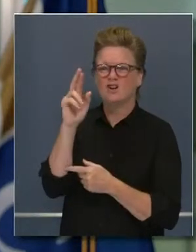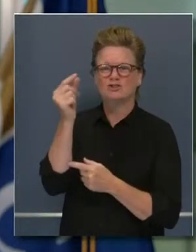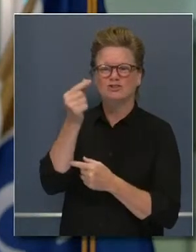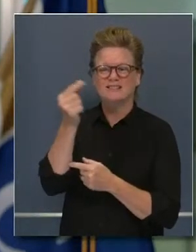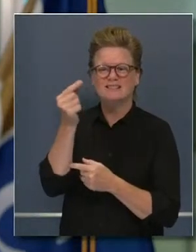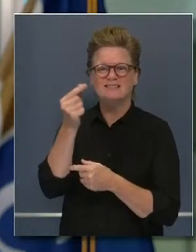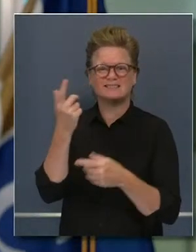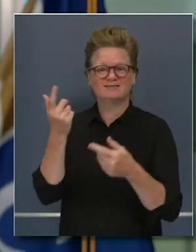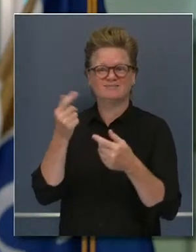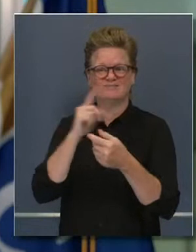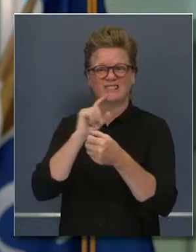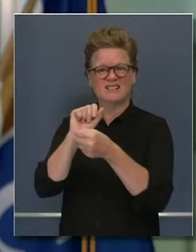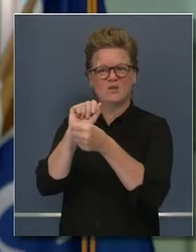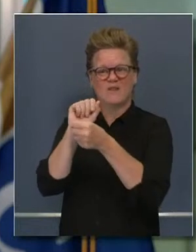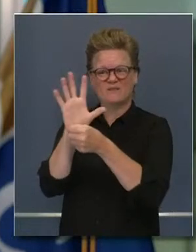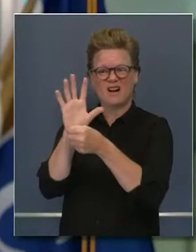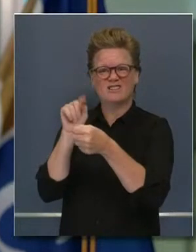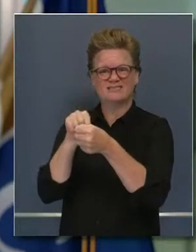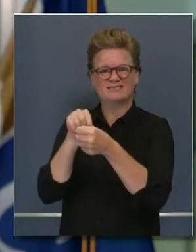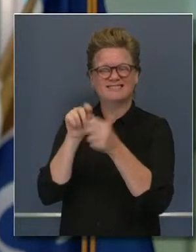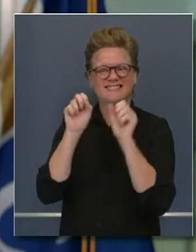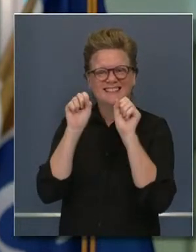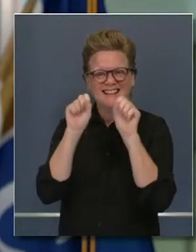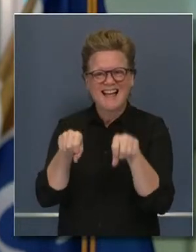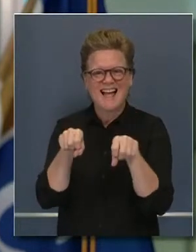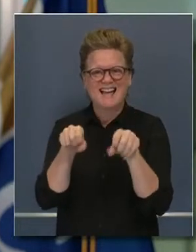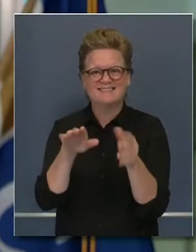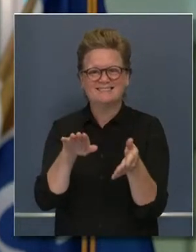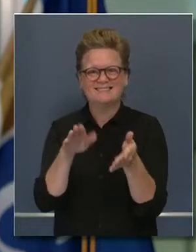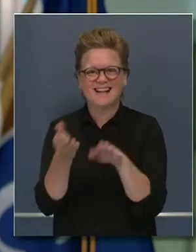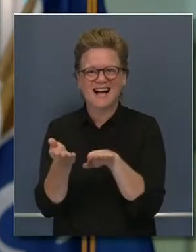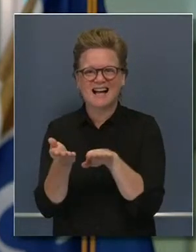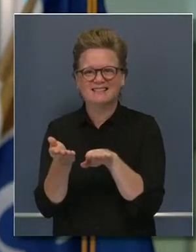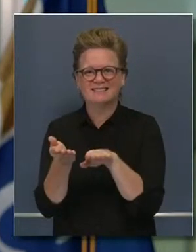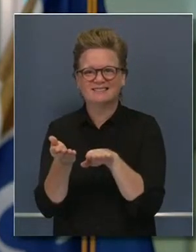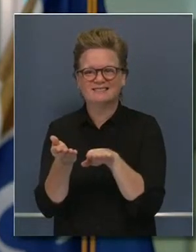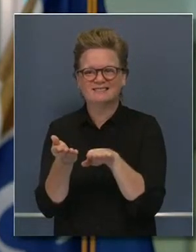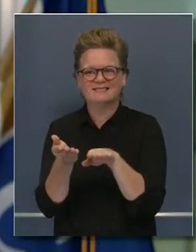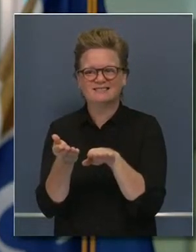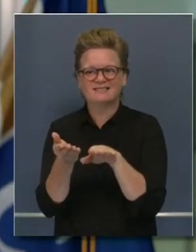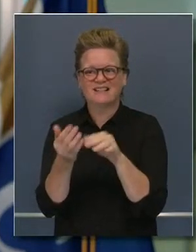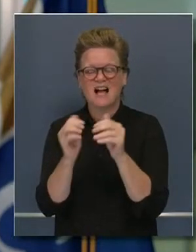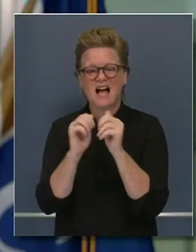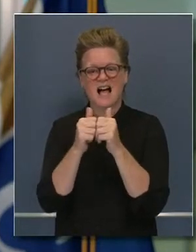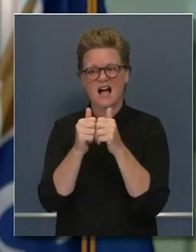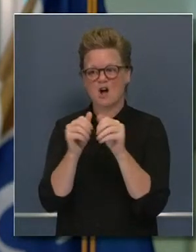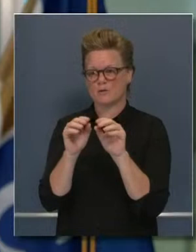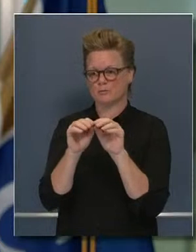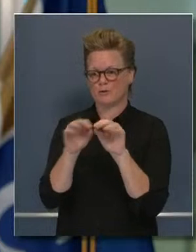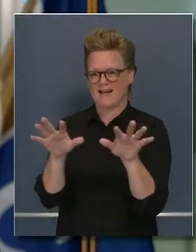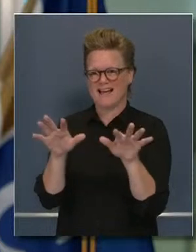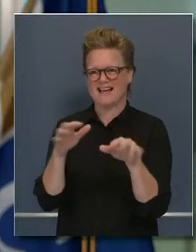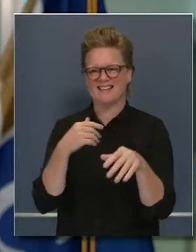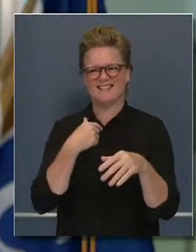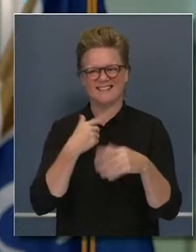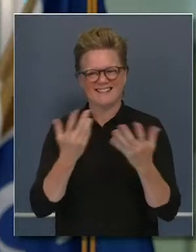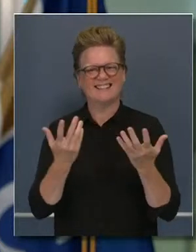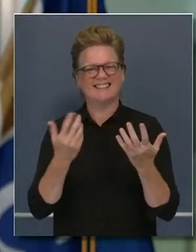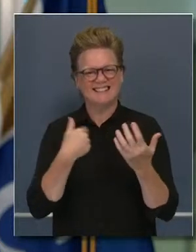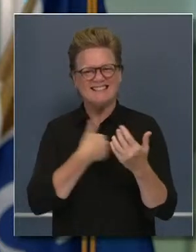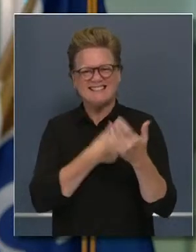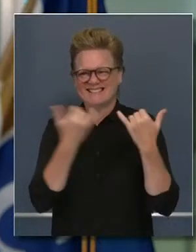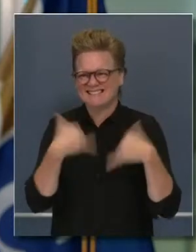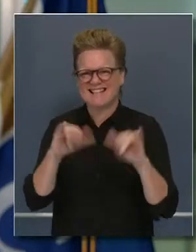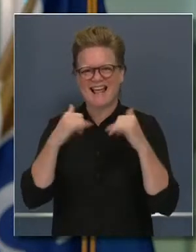disease continues and remains to be, and how the transmission continues, and how incredibly important it